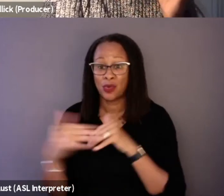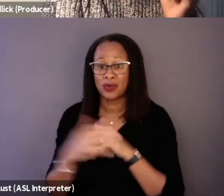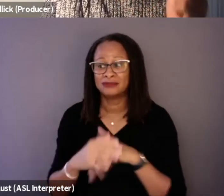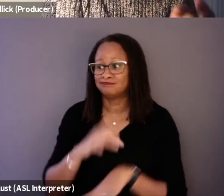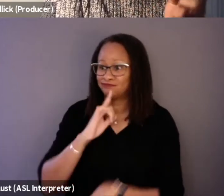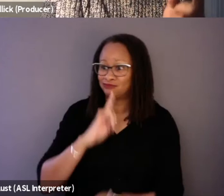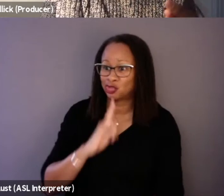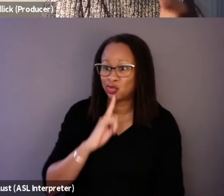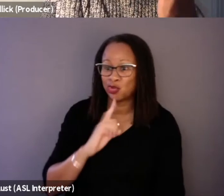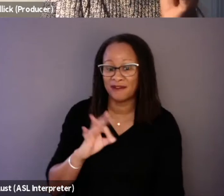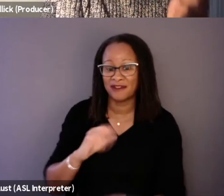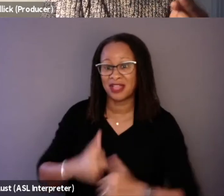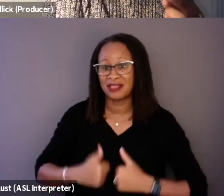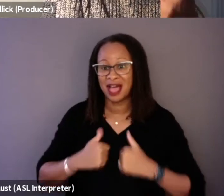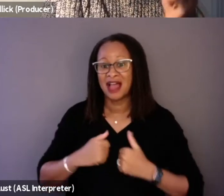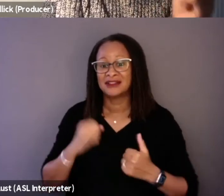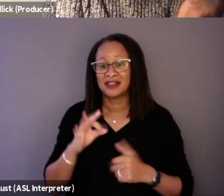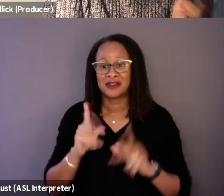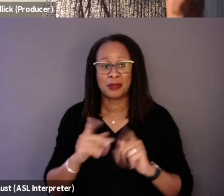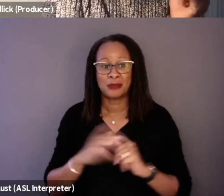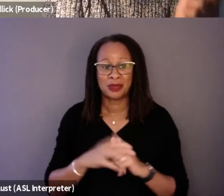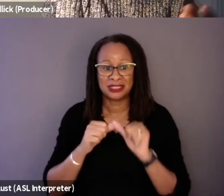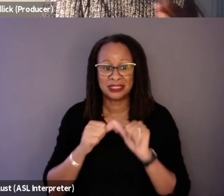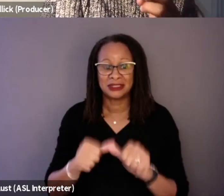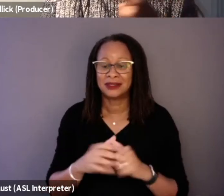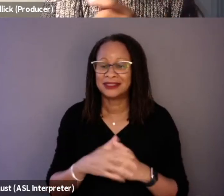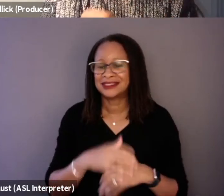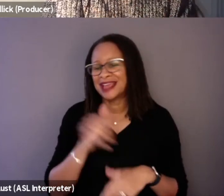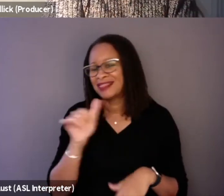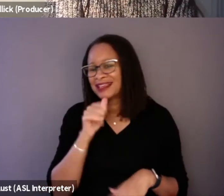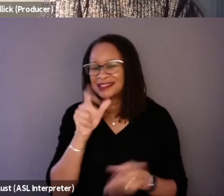of a kind of continuous bang bang sexy